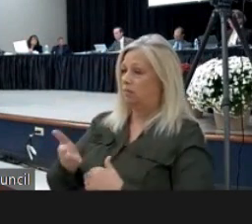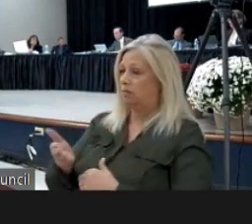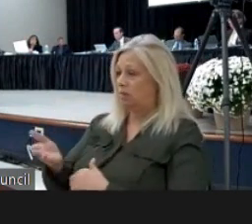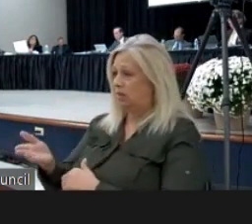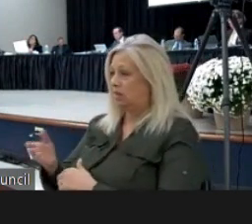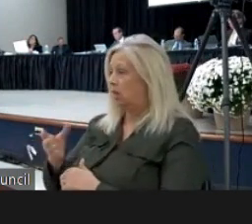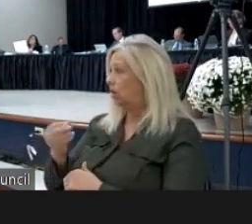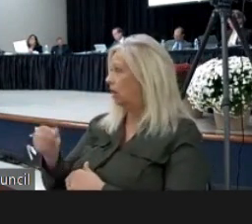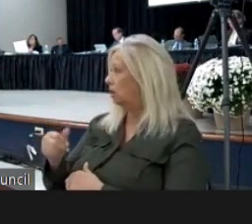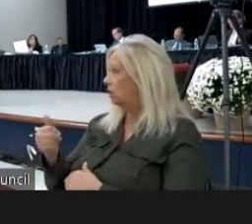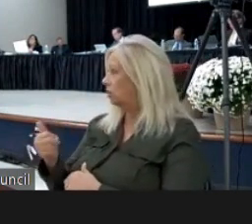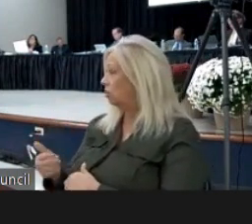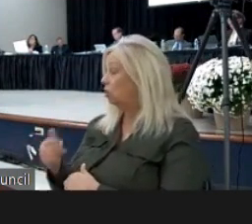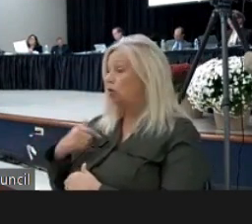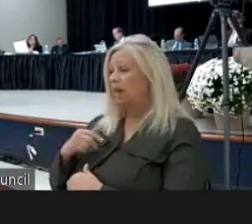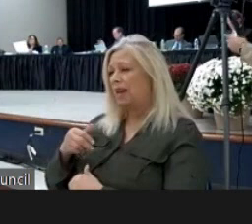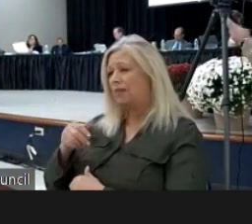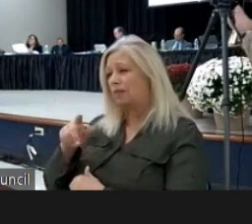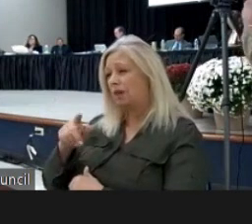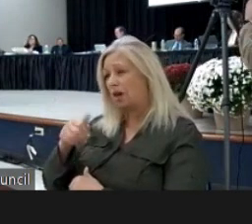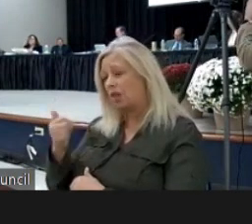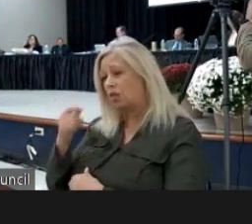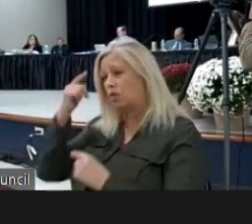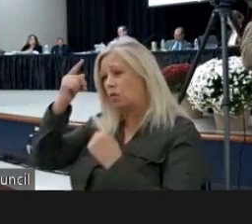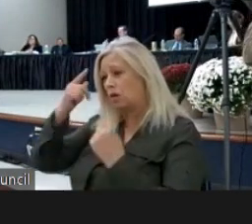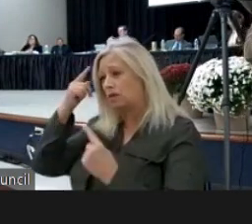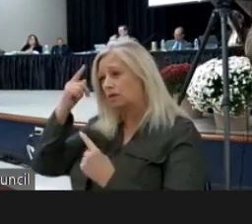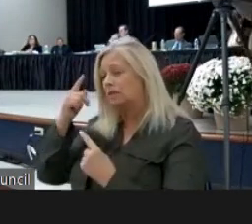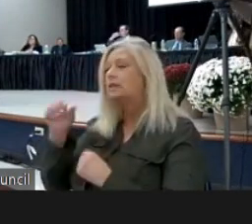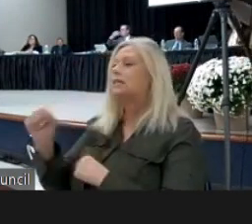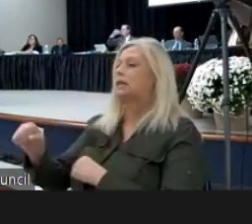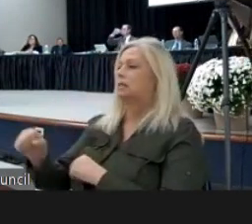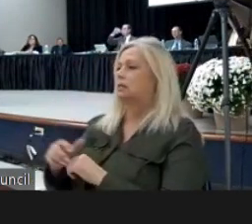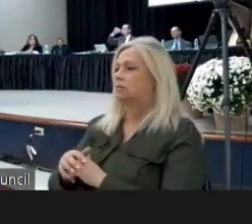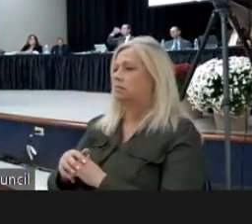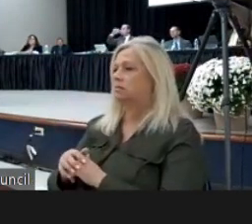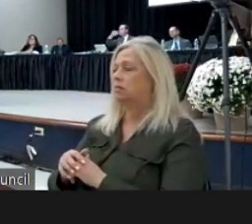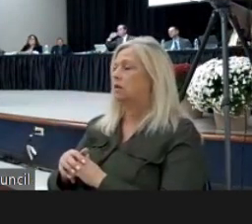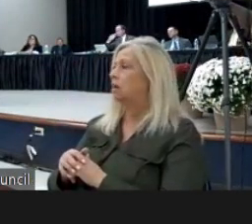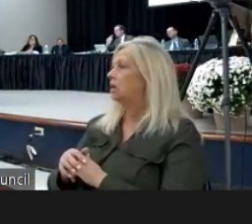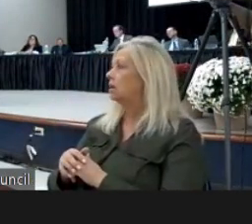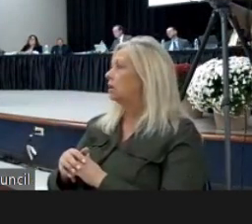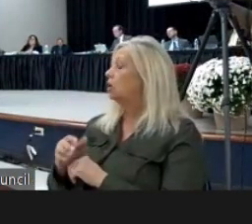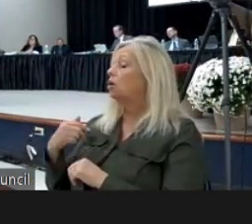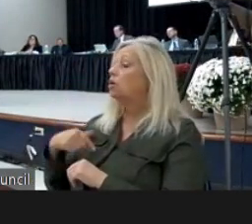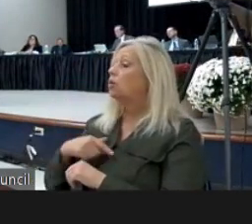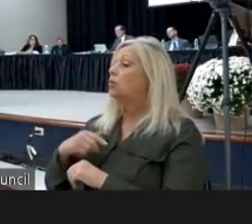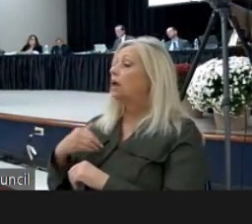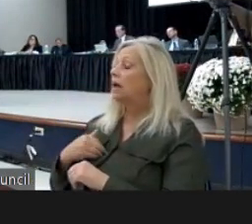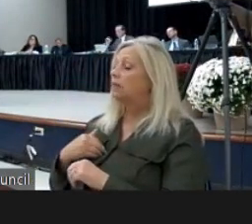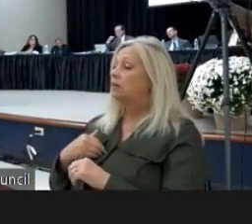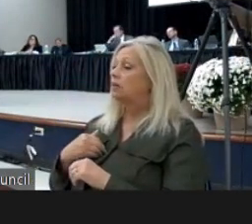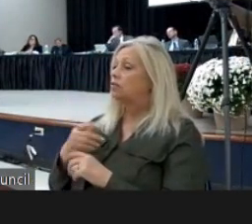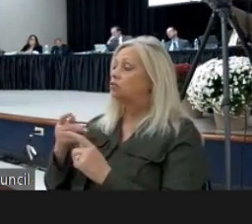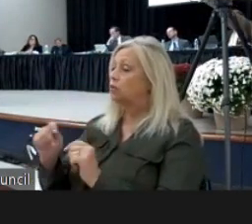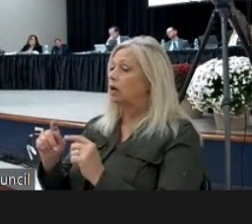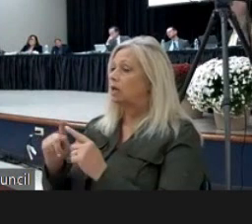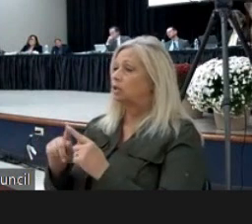that? Yes, sir. We have been, from an architectural design perspective, trying to maximize